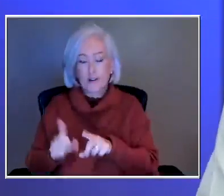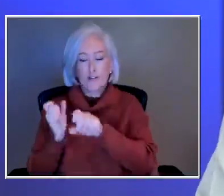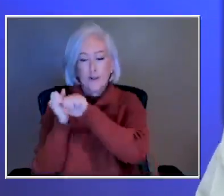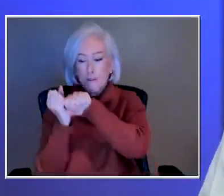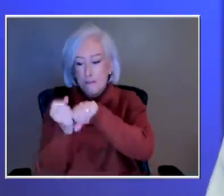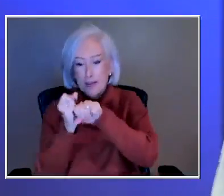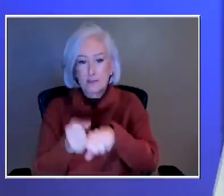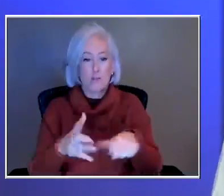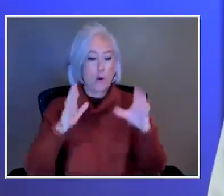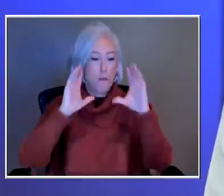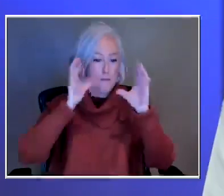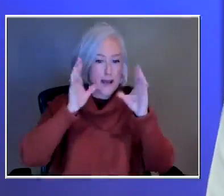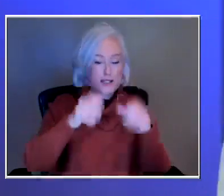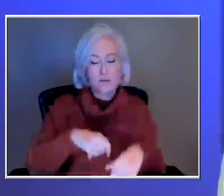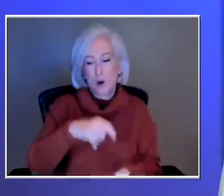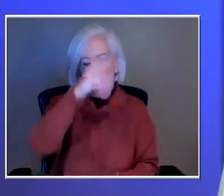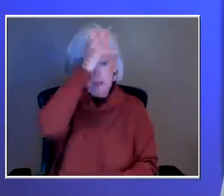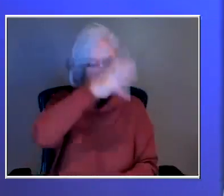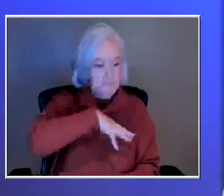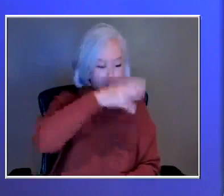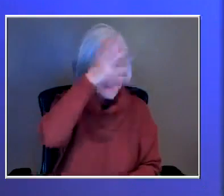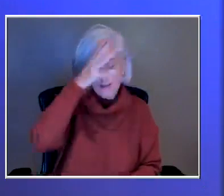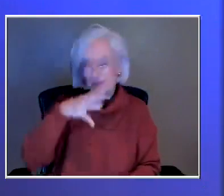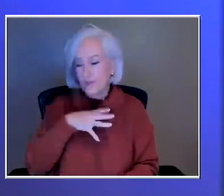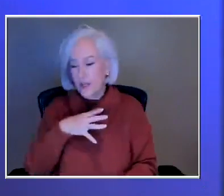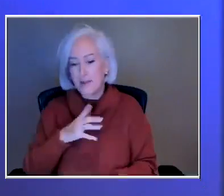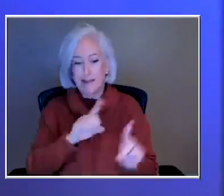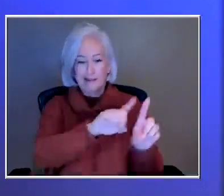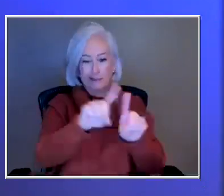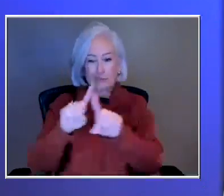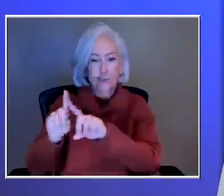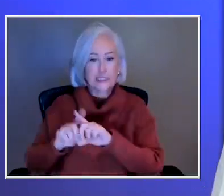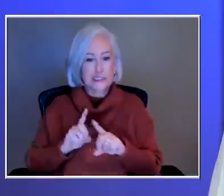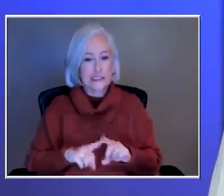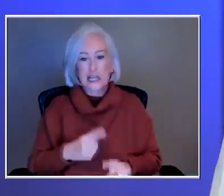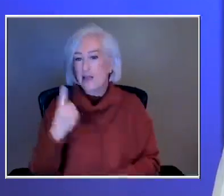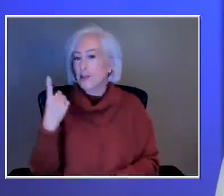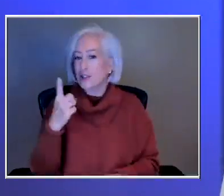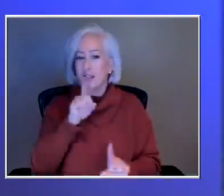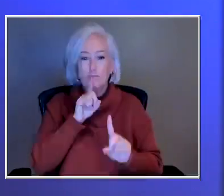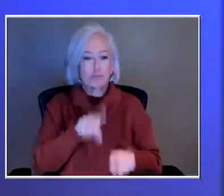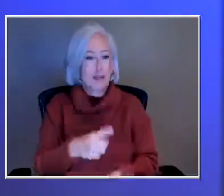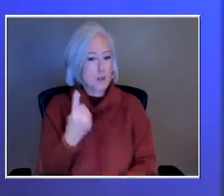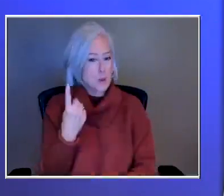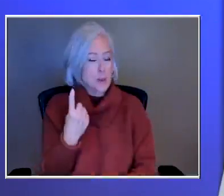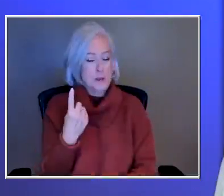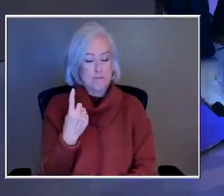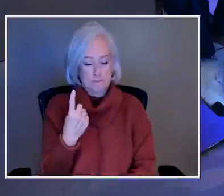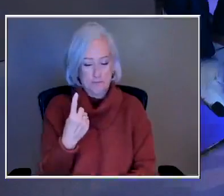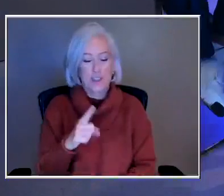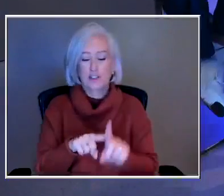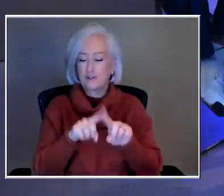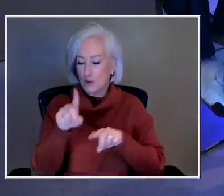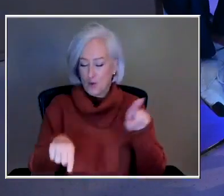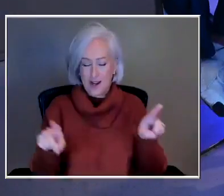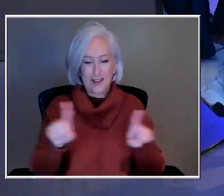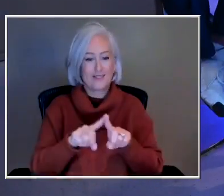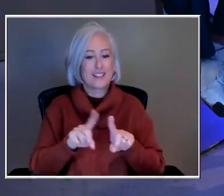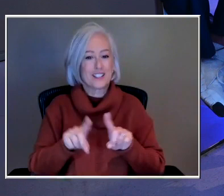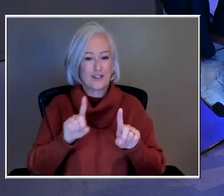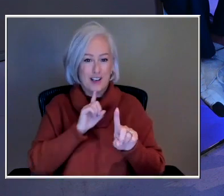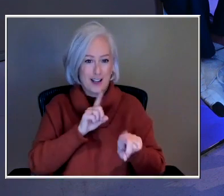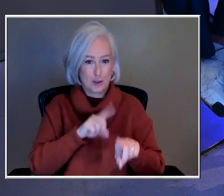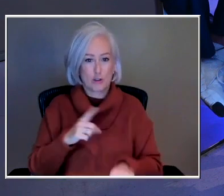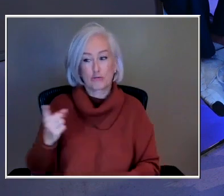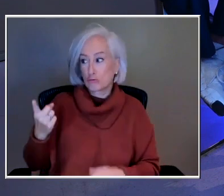between females and males. So there isn't one specific answer. There's a lot of things that play into that. So, would you agree when it comes to females? Absolutely agree.